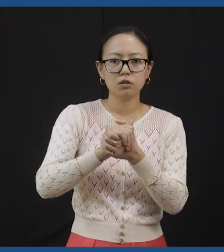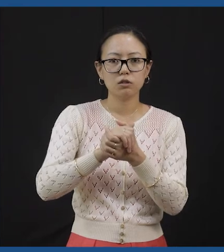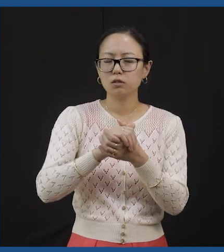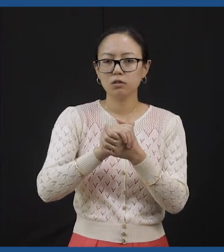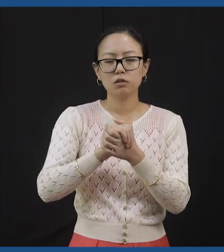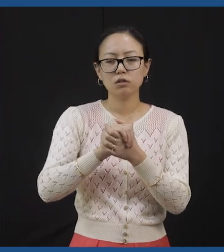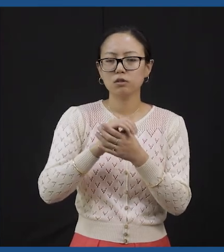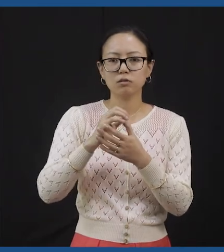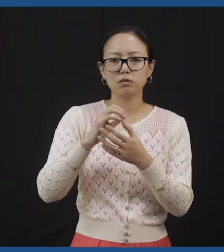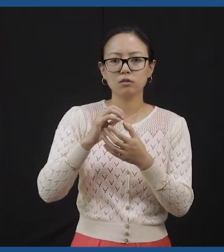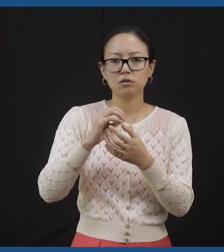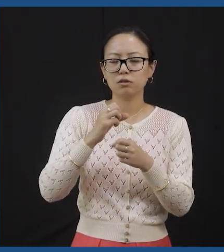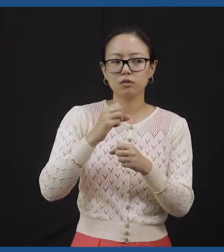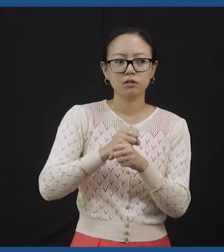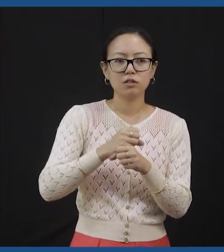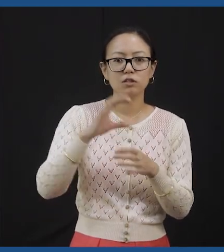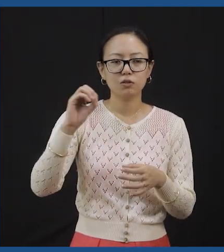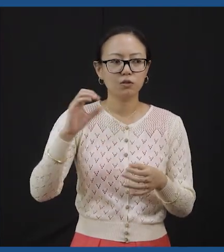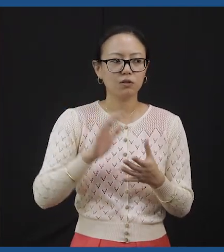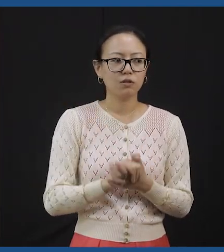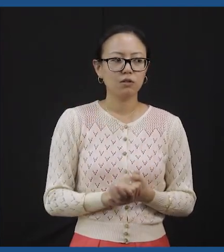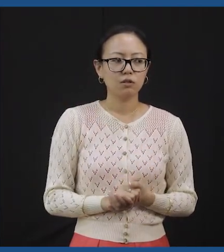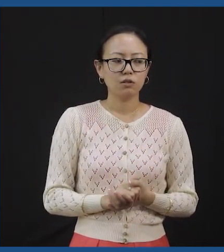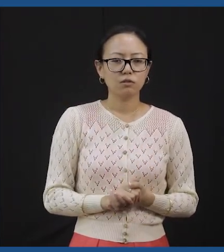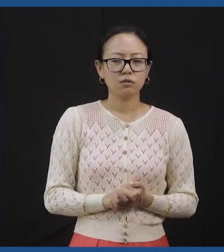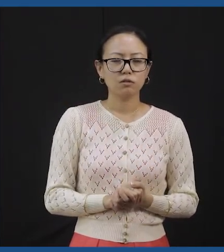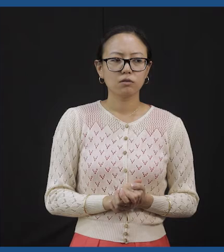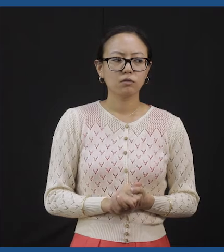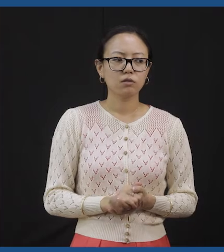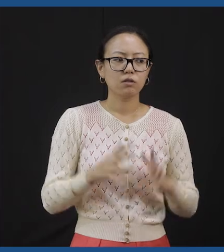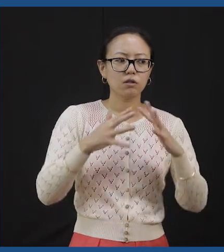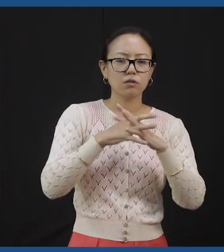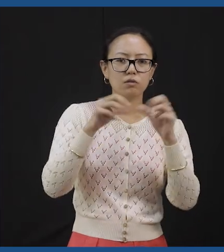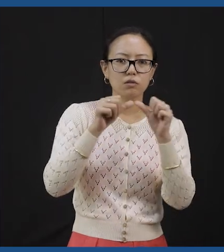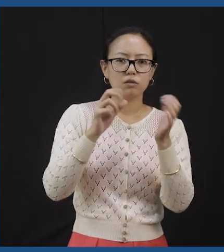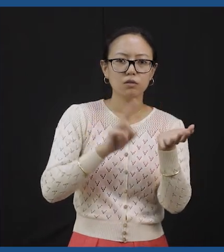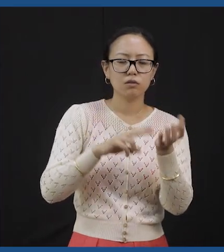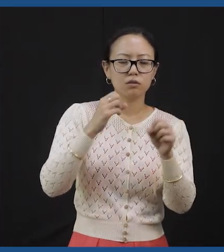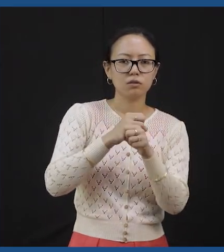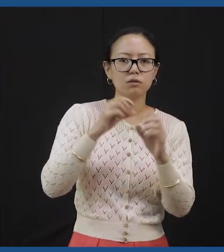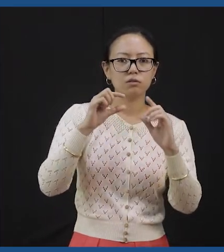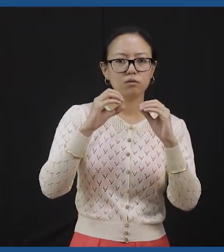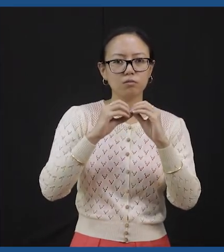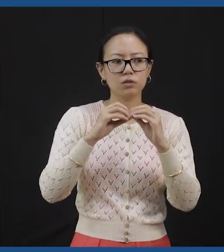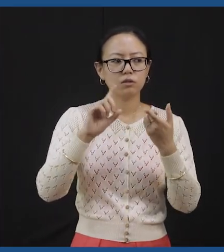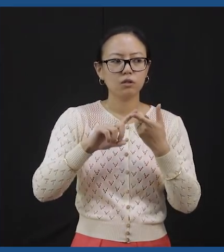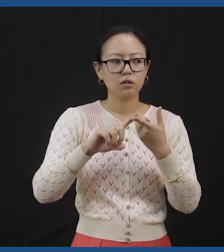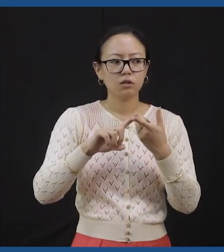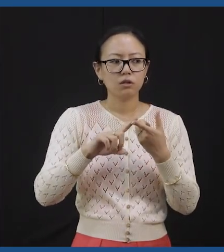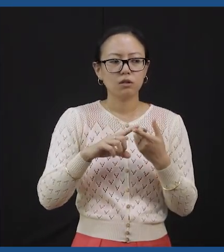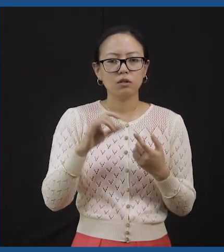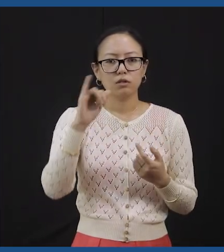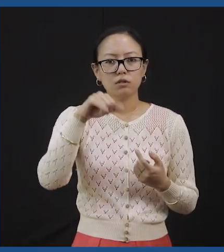Meko. Now the question is how much money is left with Wang Bei. So in order to find out